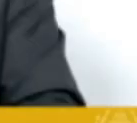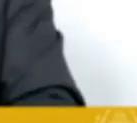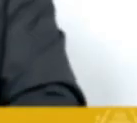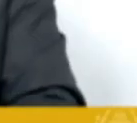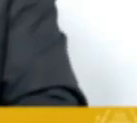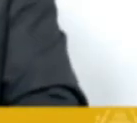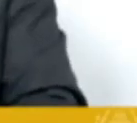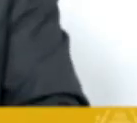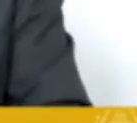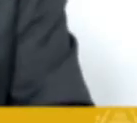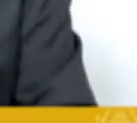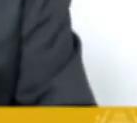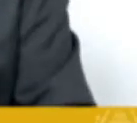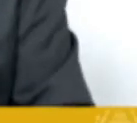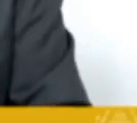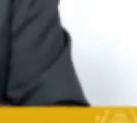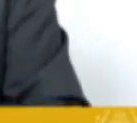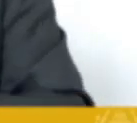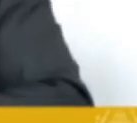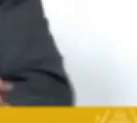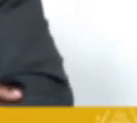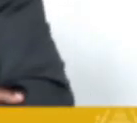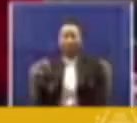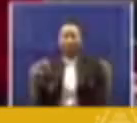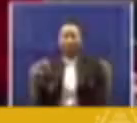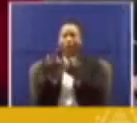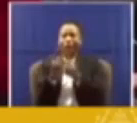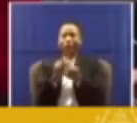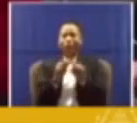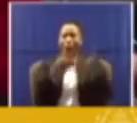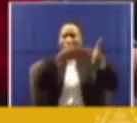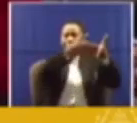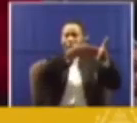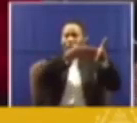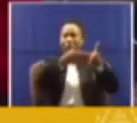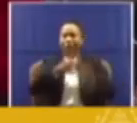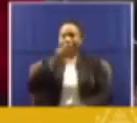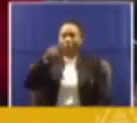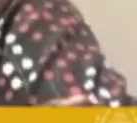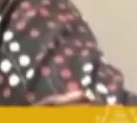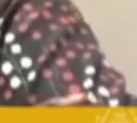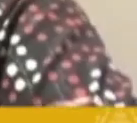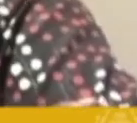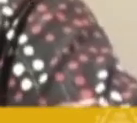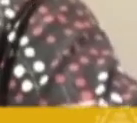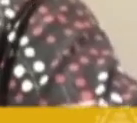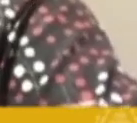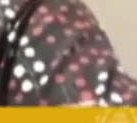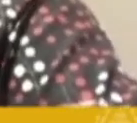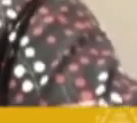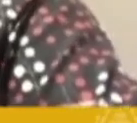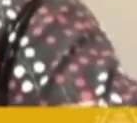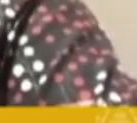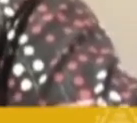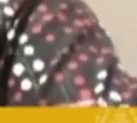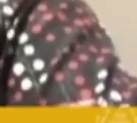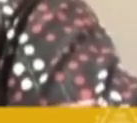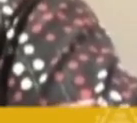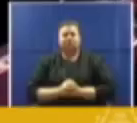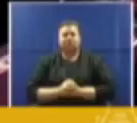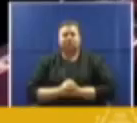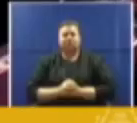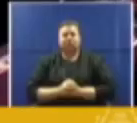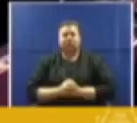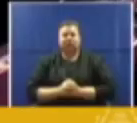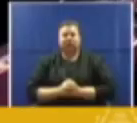the rules of parliament, he undermines the role and the institution of parliament by not accounting to parliament. He